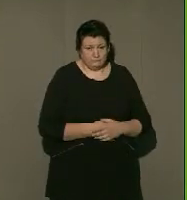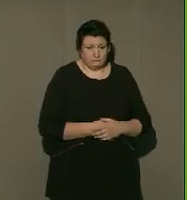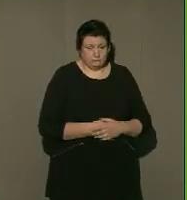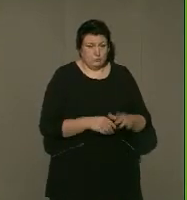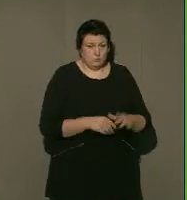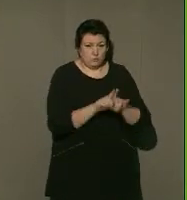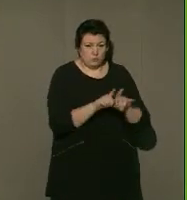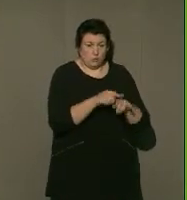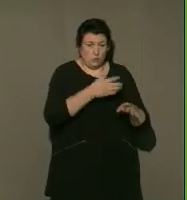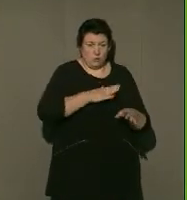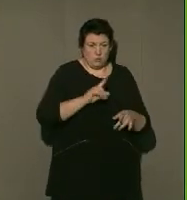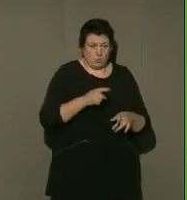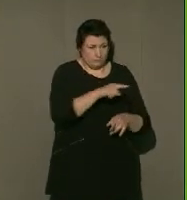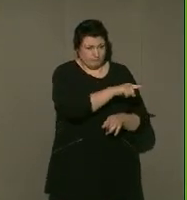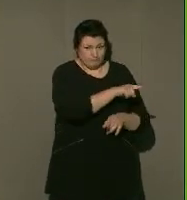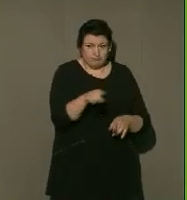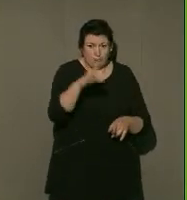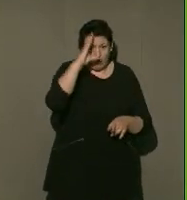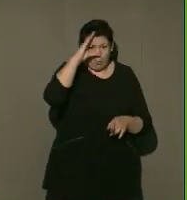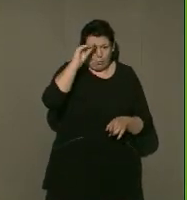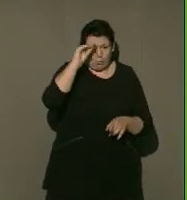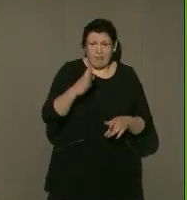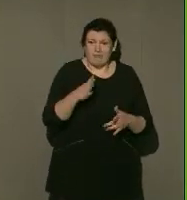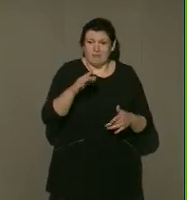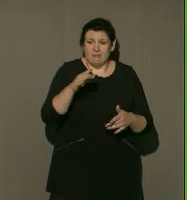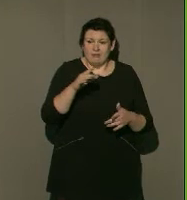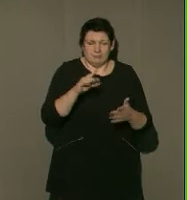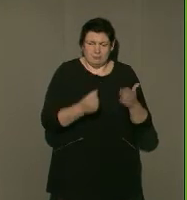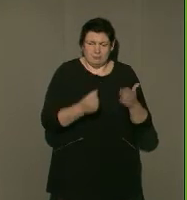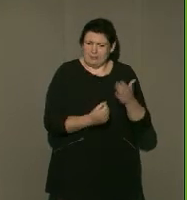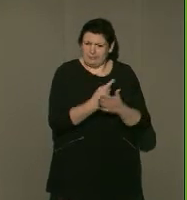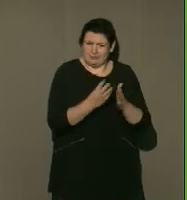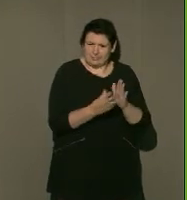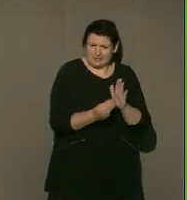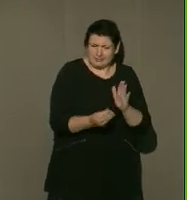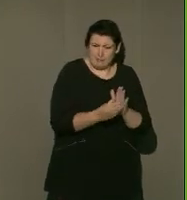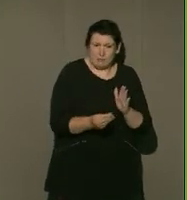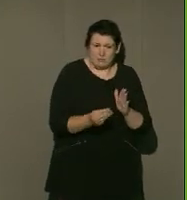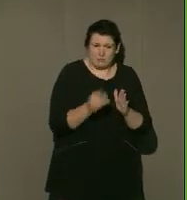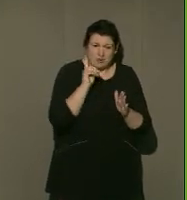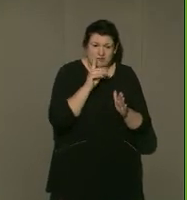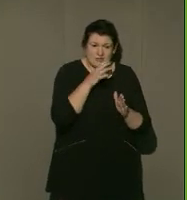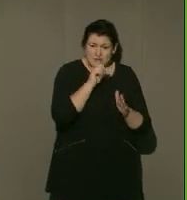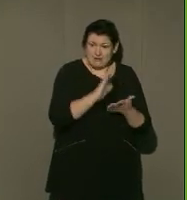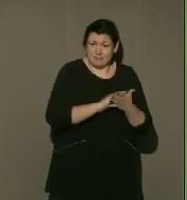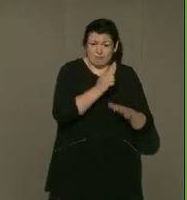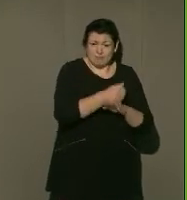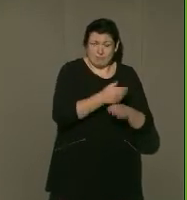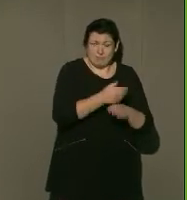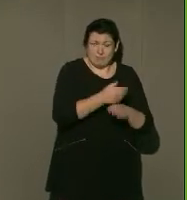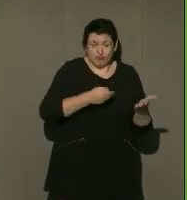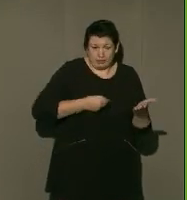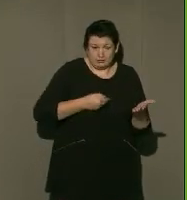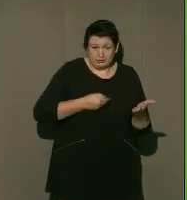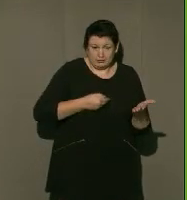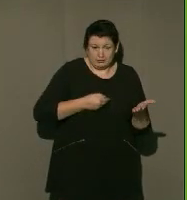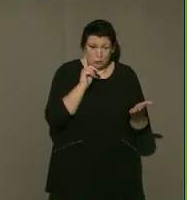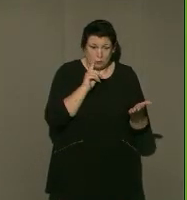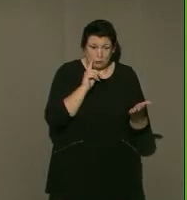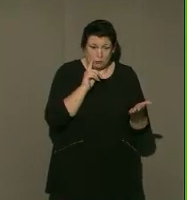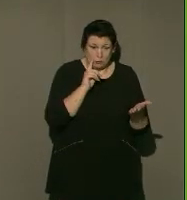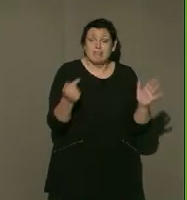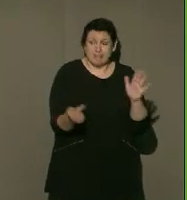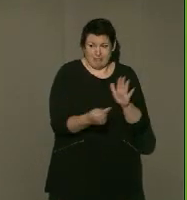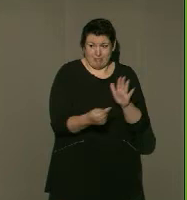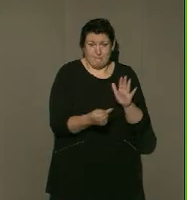people aware of an example of why sex-based rights for women are